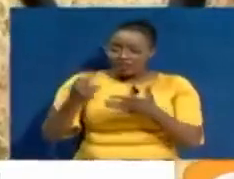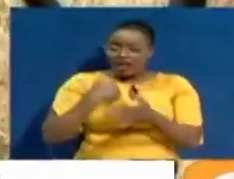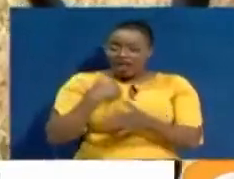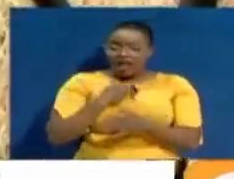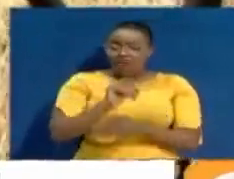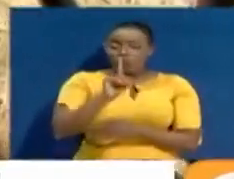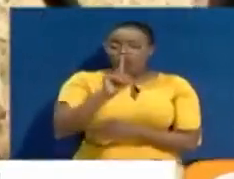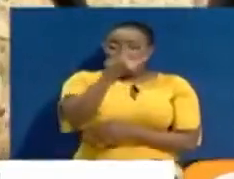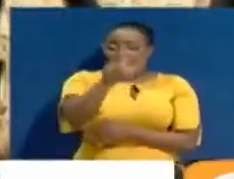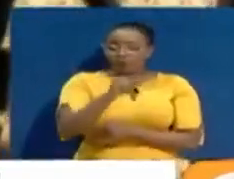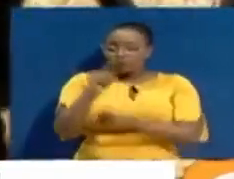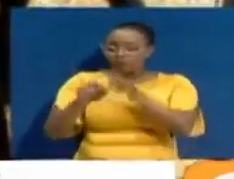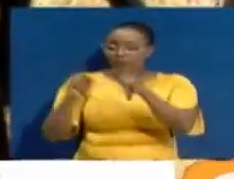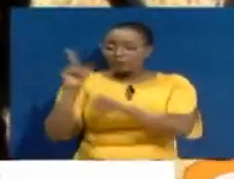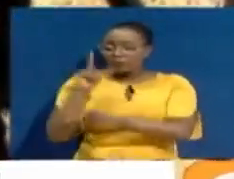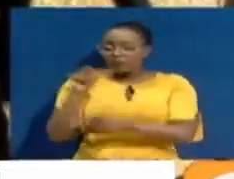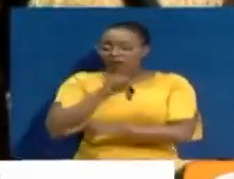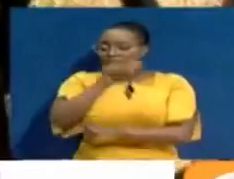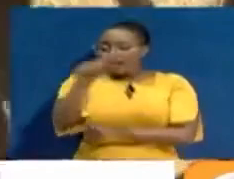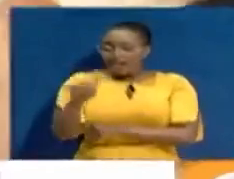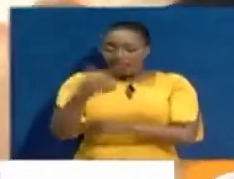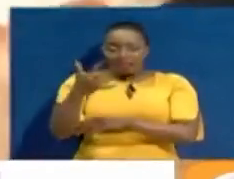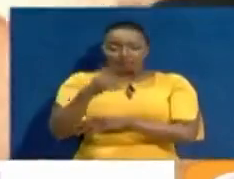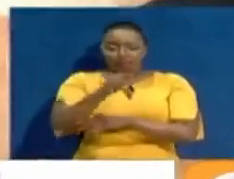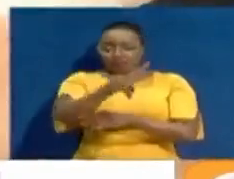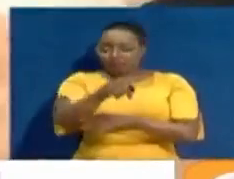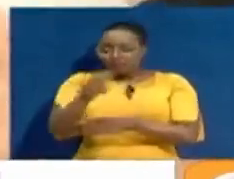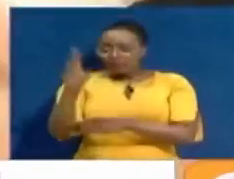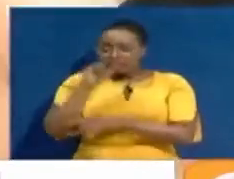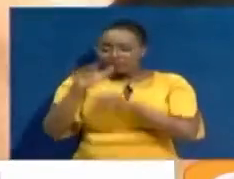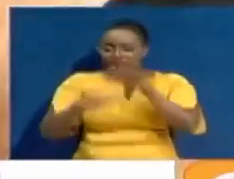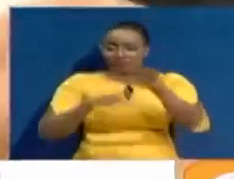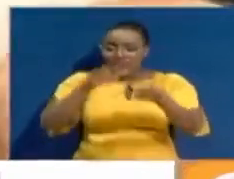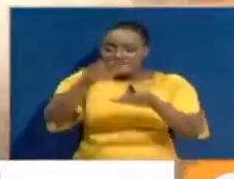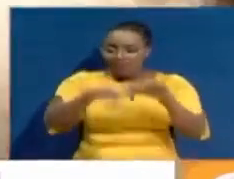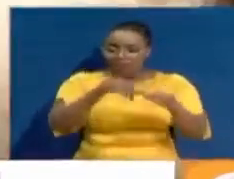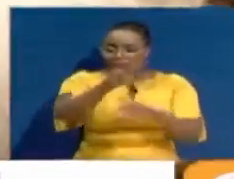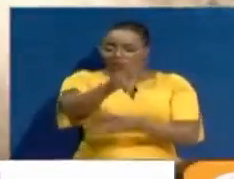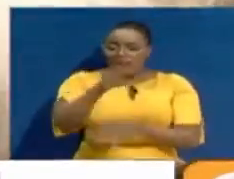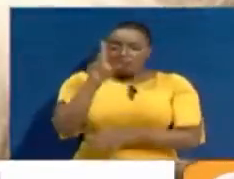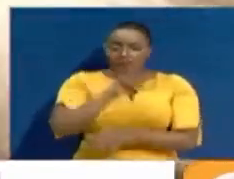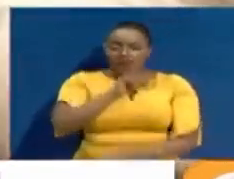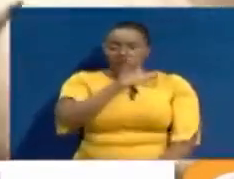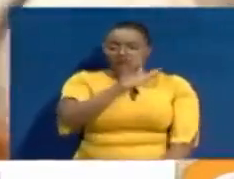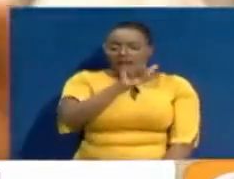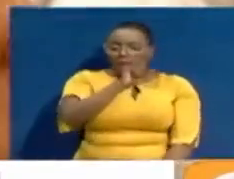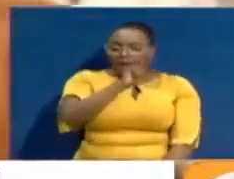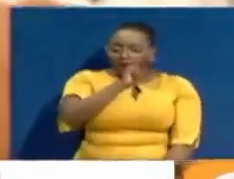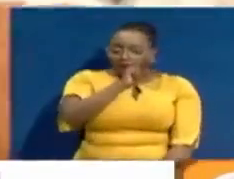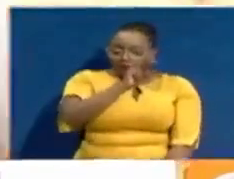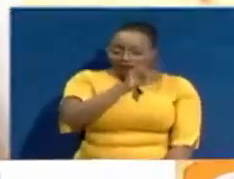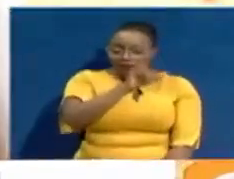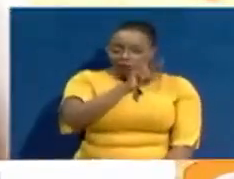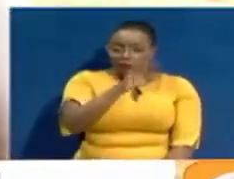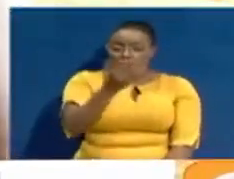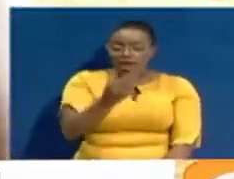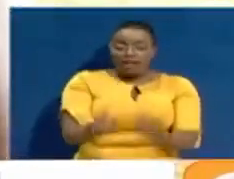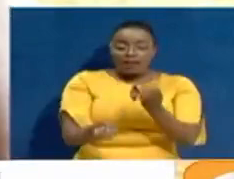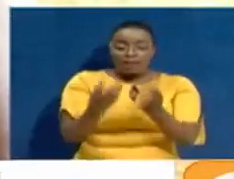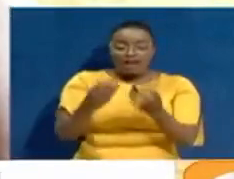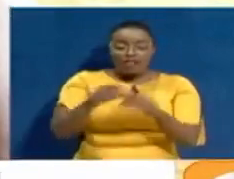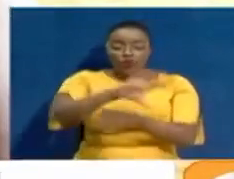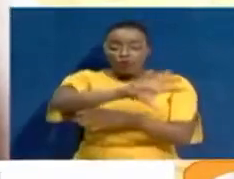claiming a person's life and leading to the loss of livestock. The animals were stolen in Lamaiwe and Muchongoi areas of